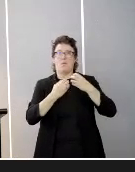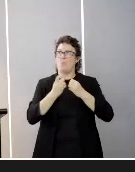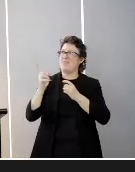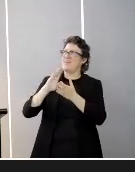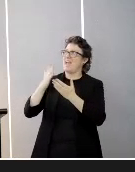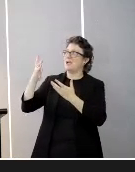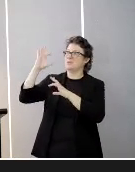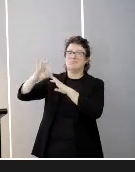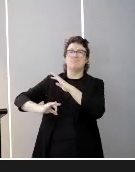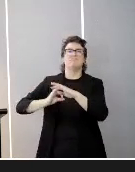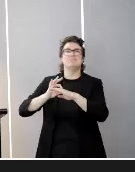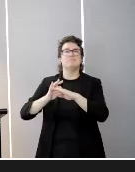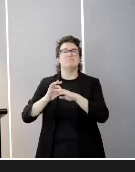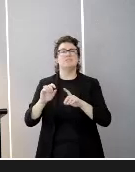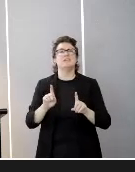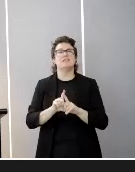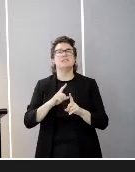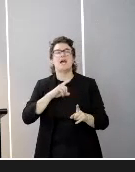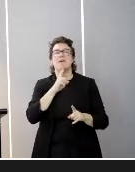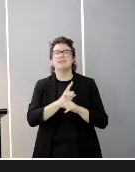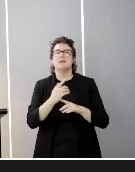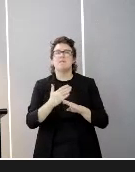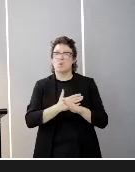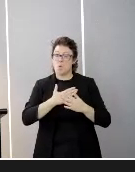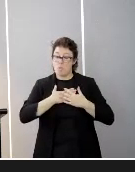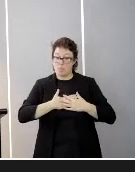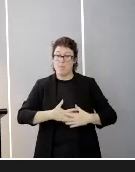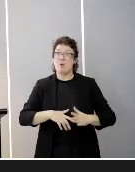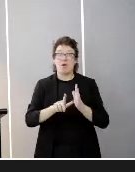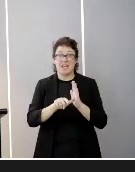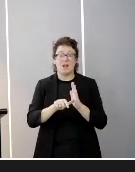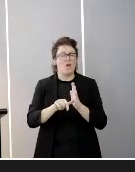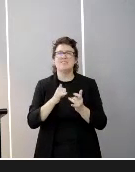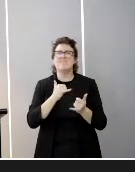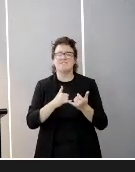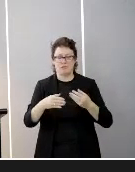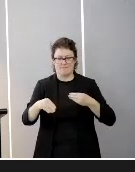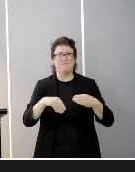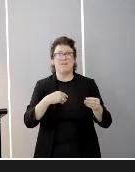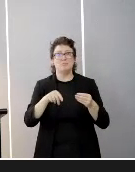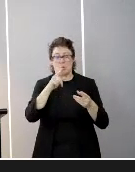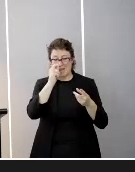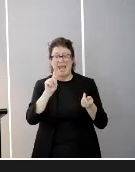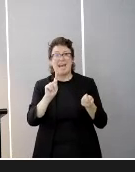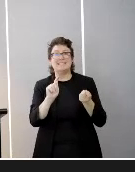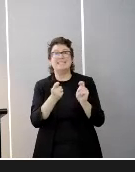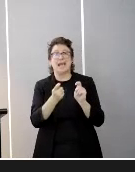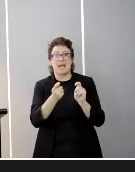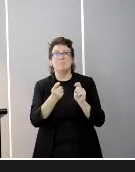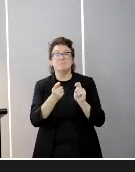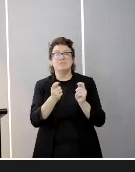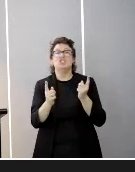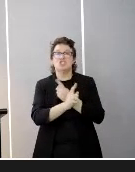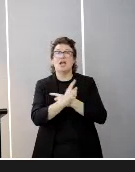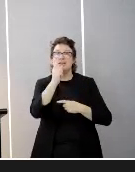And like I said before, the body clock is flexible, so it does adapt to changes. So typically for the